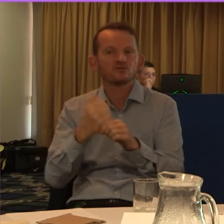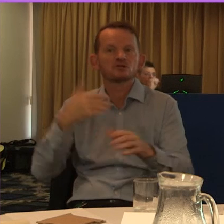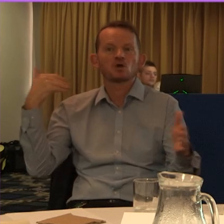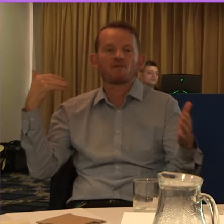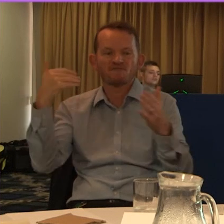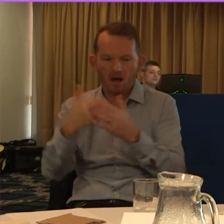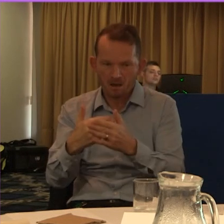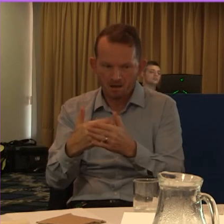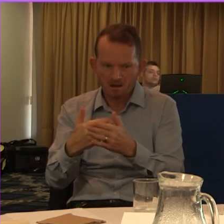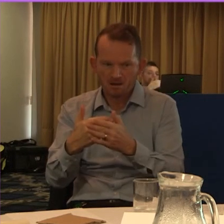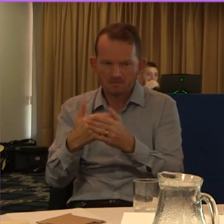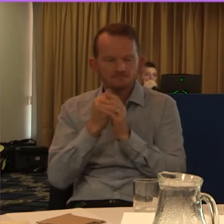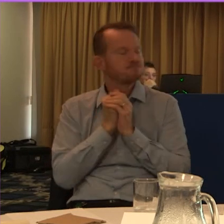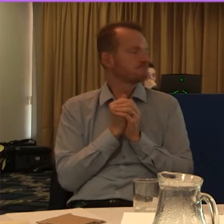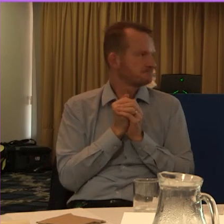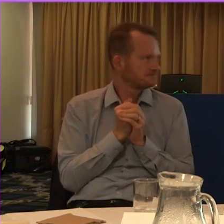so far.